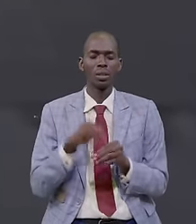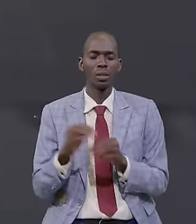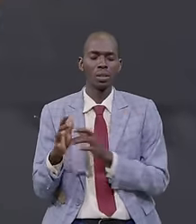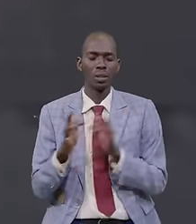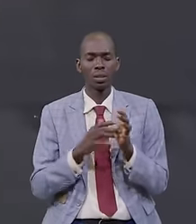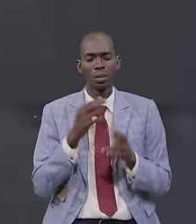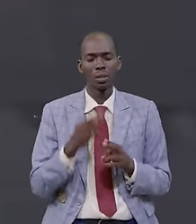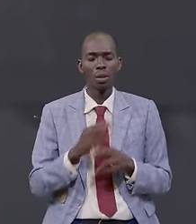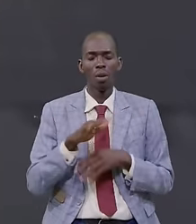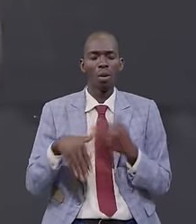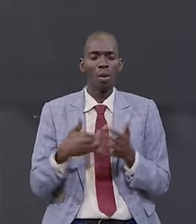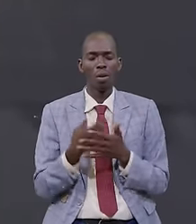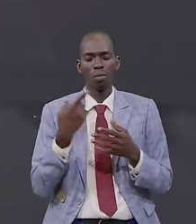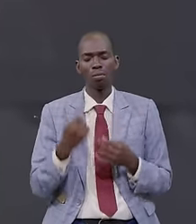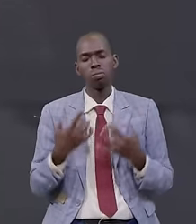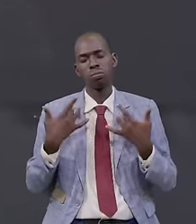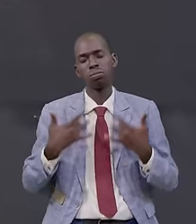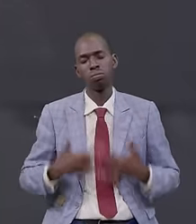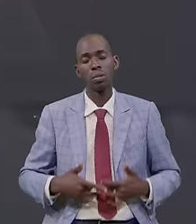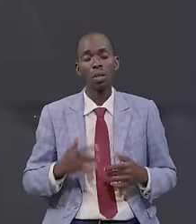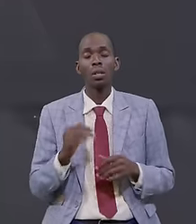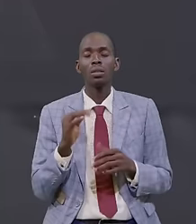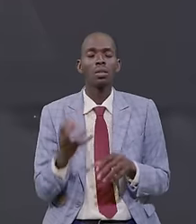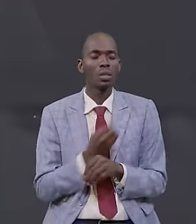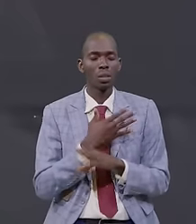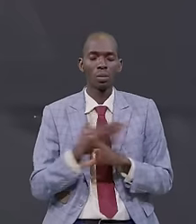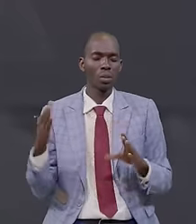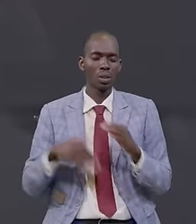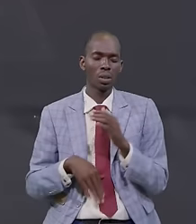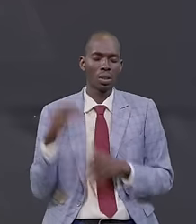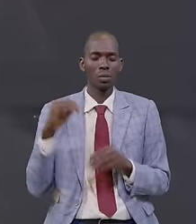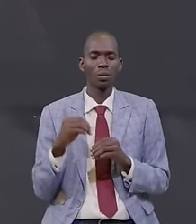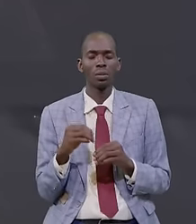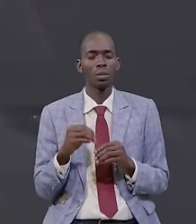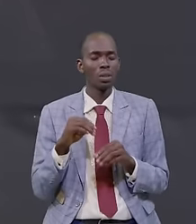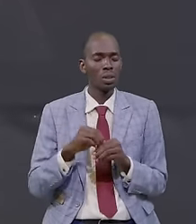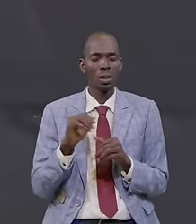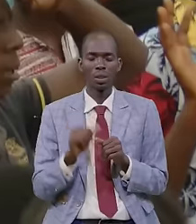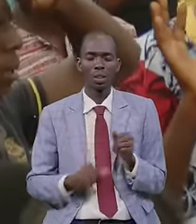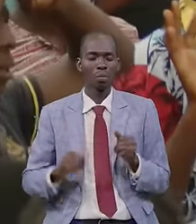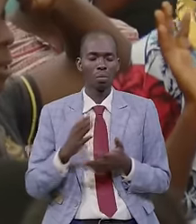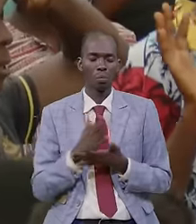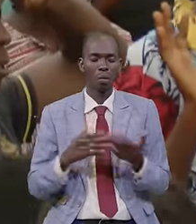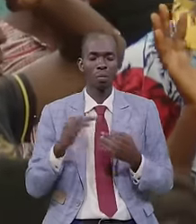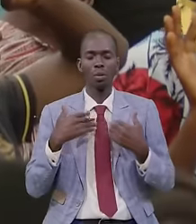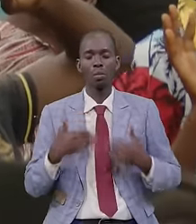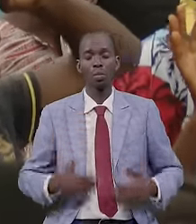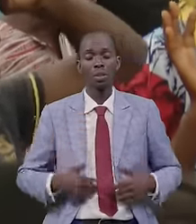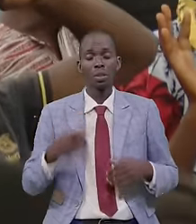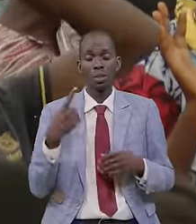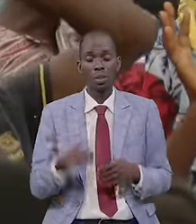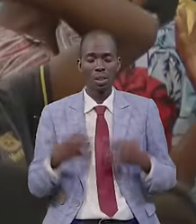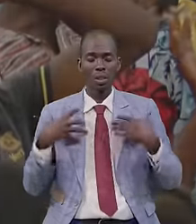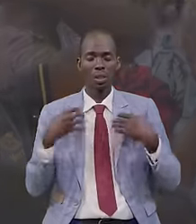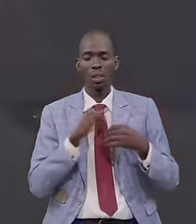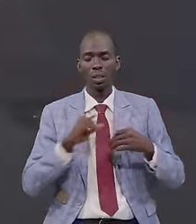the discouragement, everything taken away in every part of your body, the healing virtue of the Lord